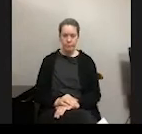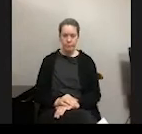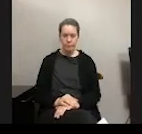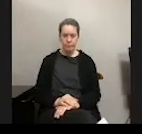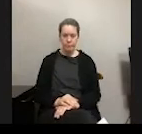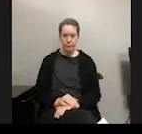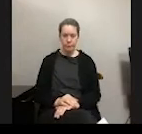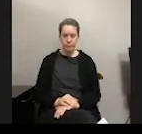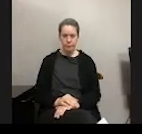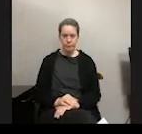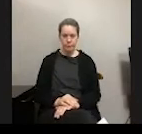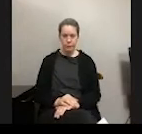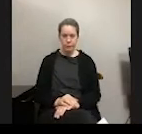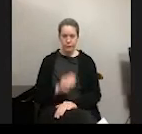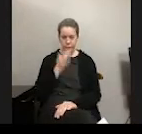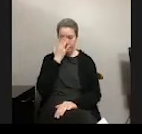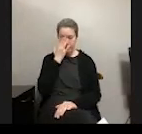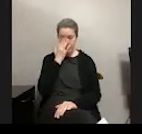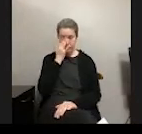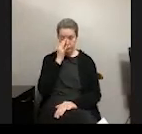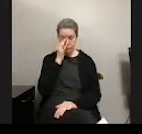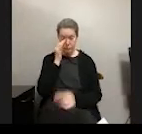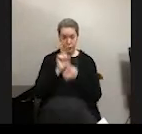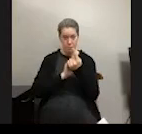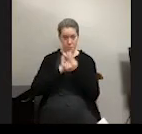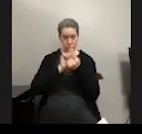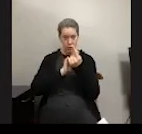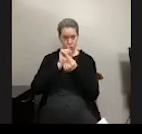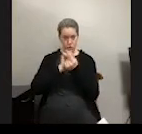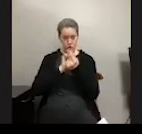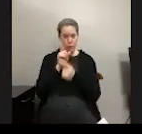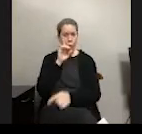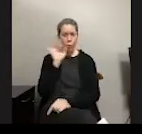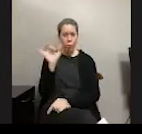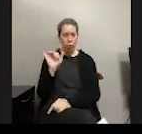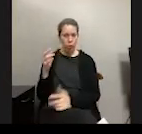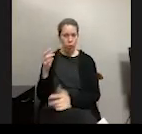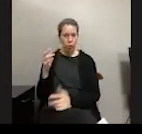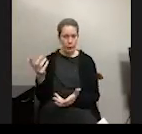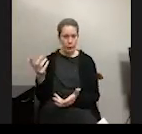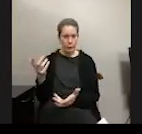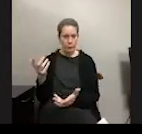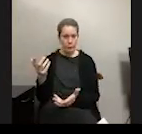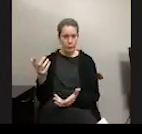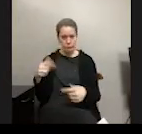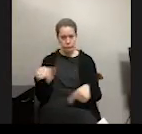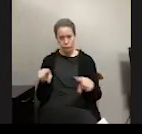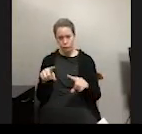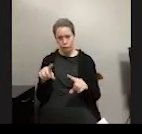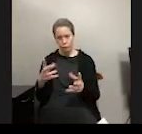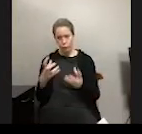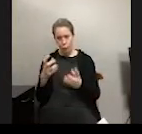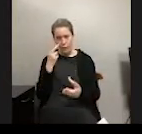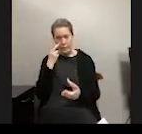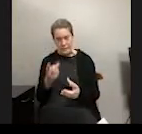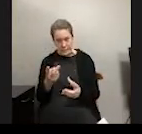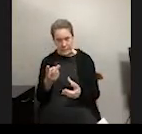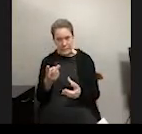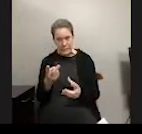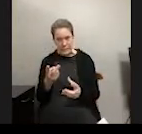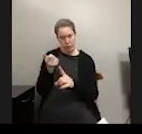again, mentorship, what that could look like, what you'd like to see as an artist, should you be enrolled in a residency through